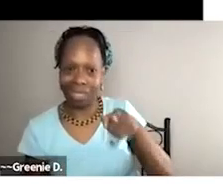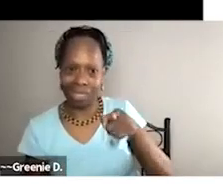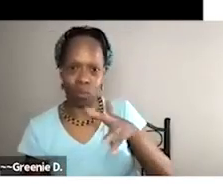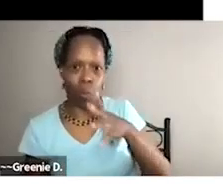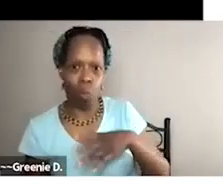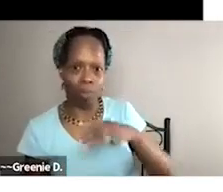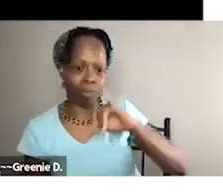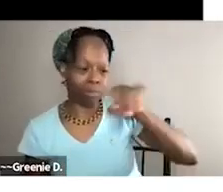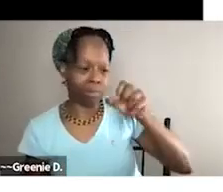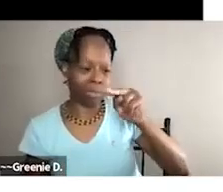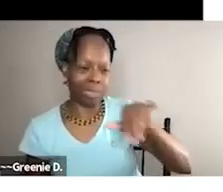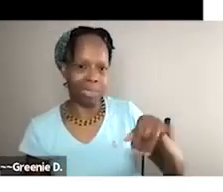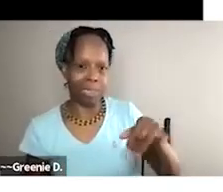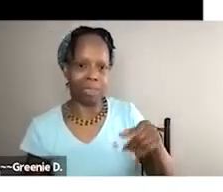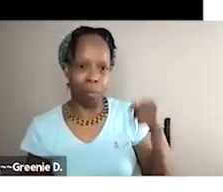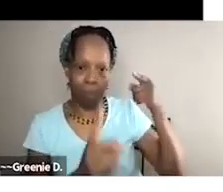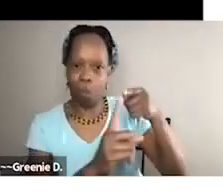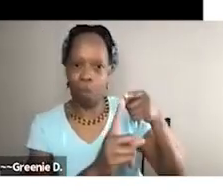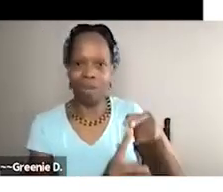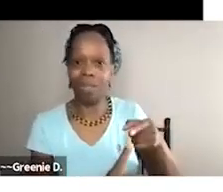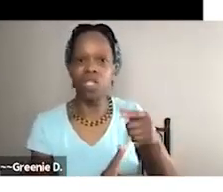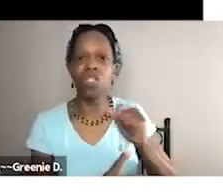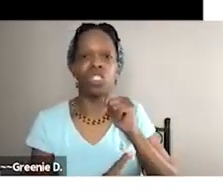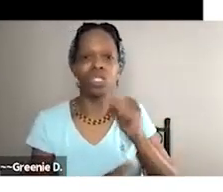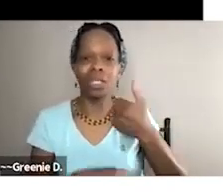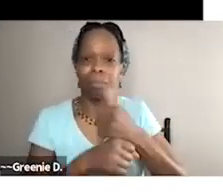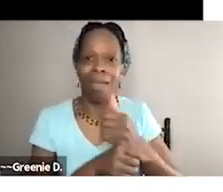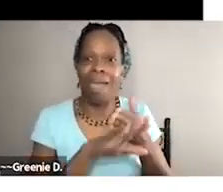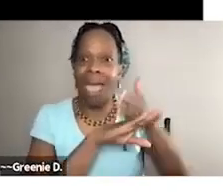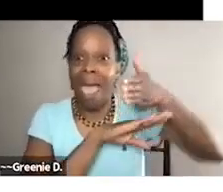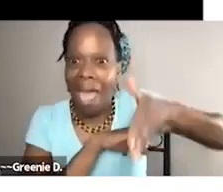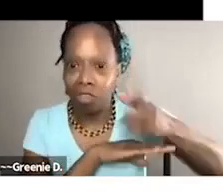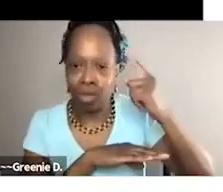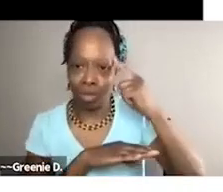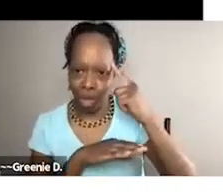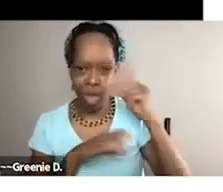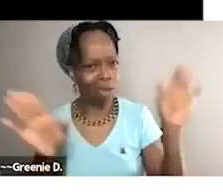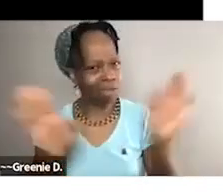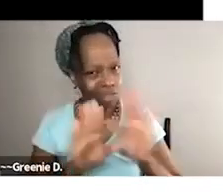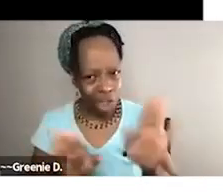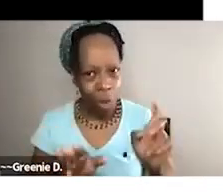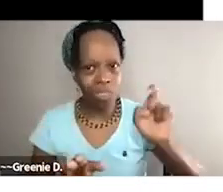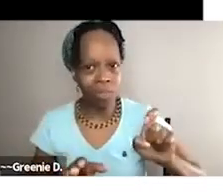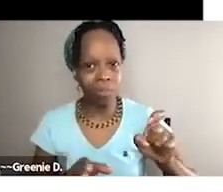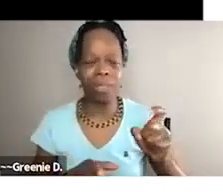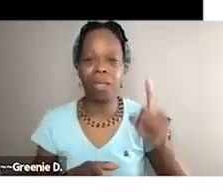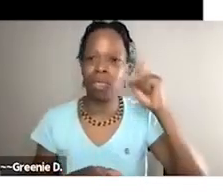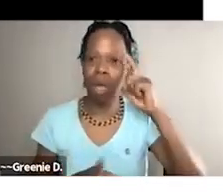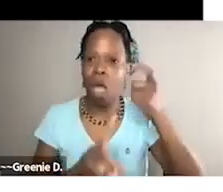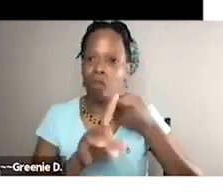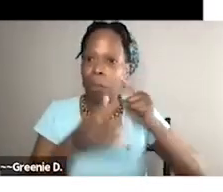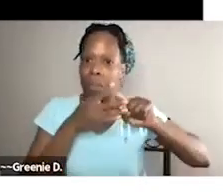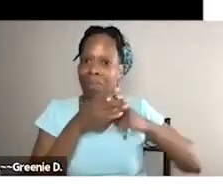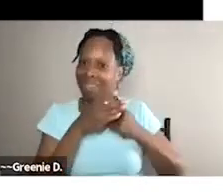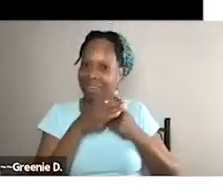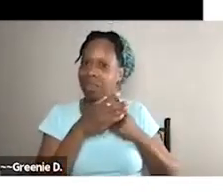accessibility shouldn't be an afterthought, and it should be integrated into any process from the start. And that doesn't just have to be talking about a product. That can be